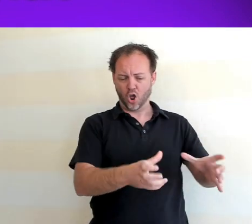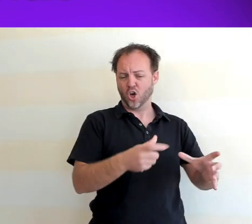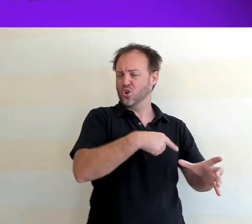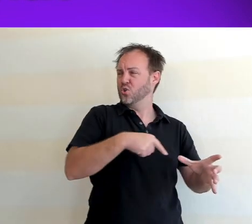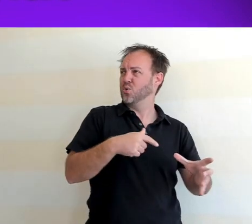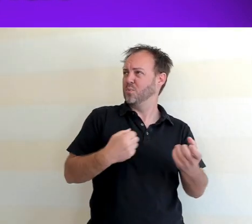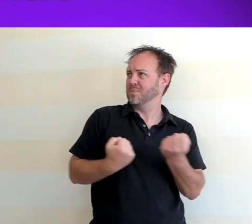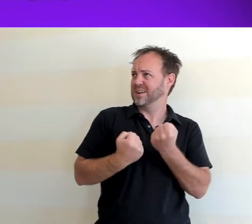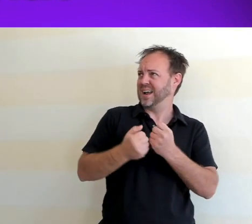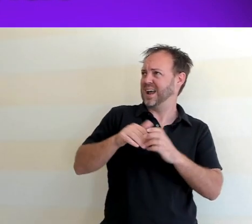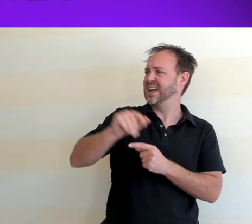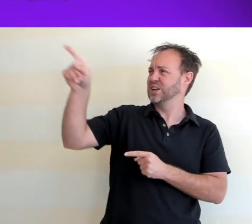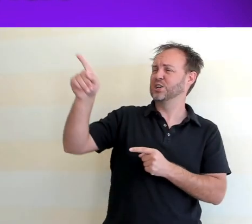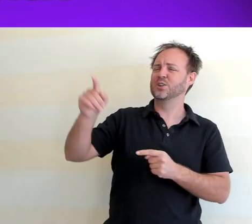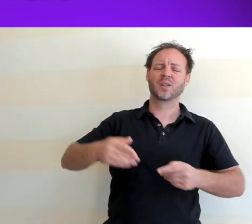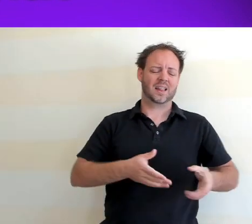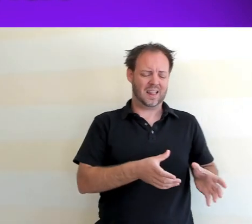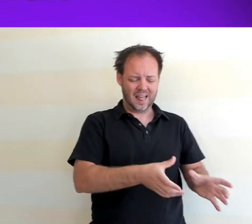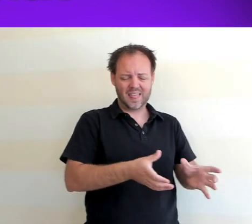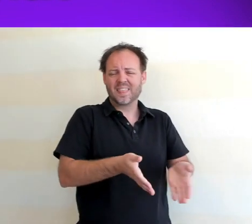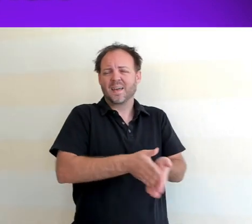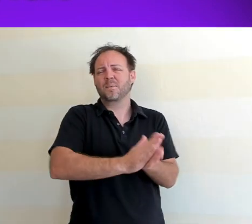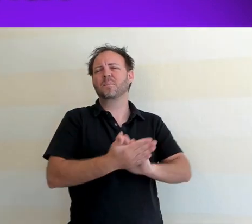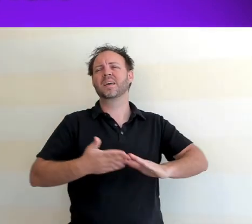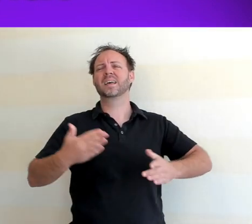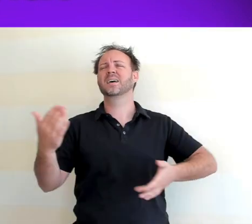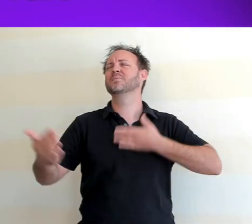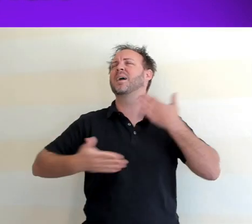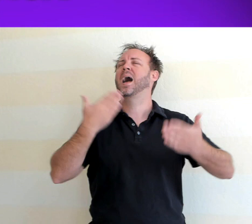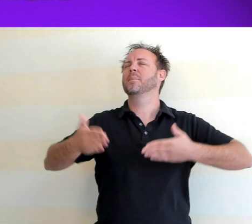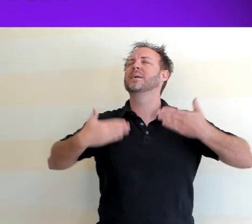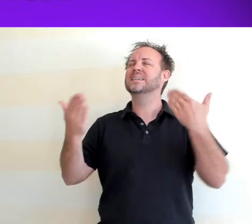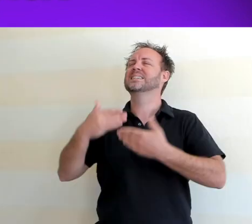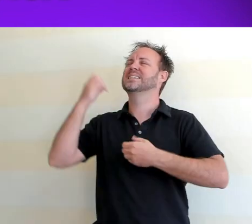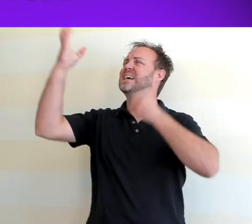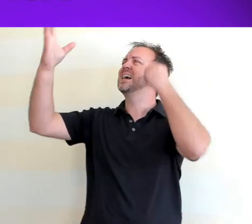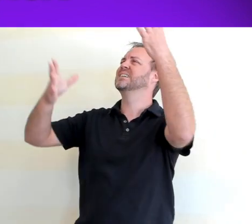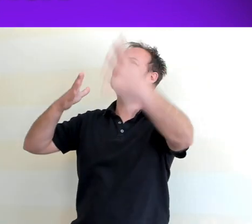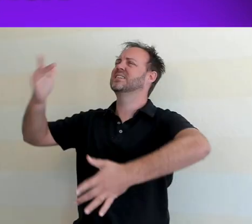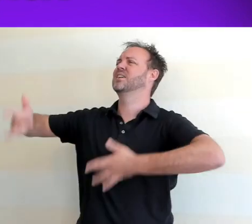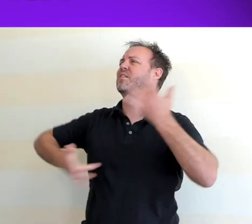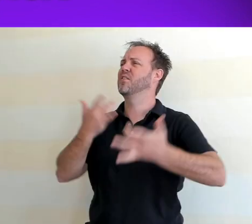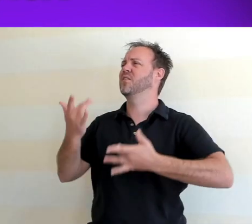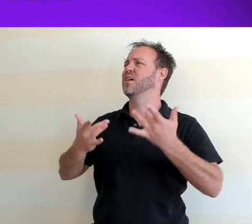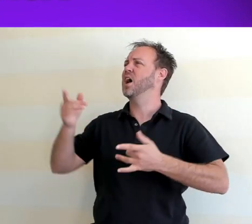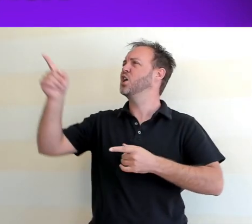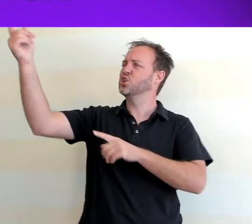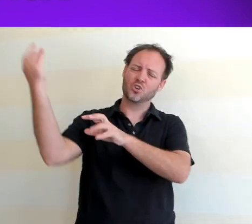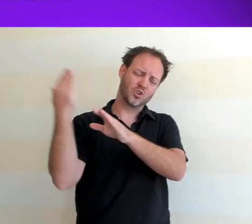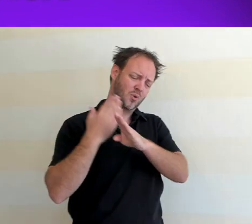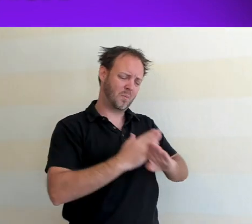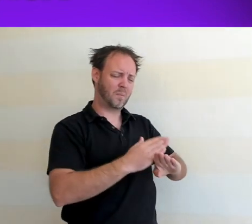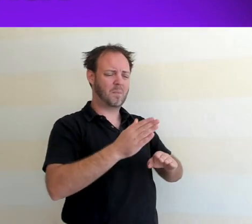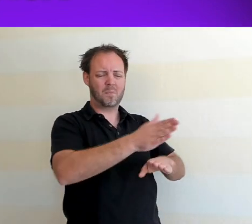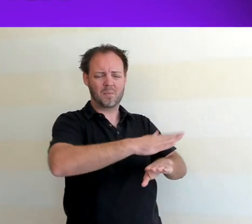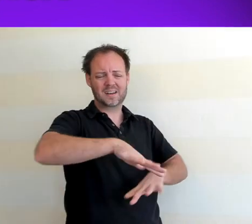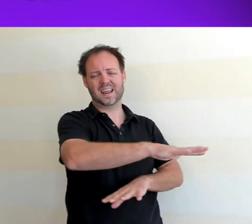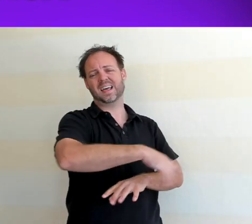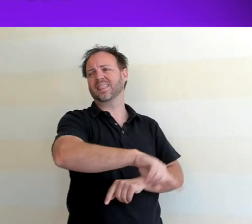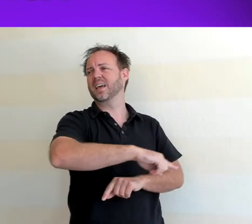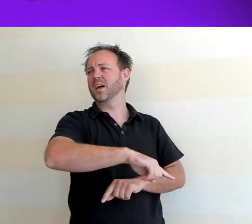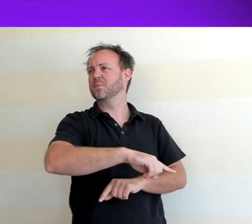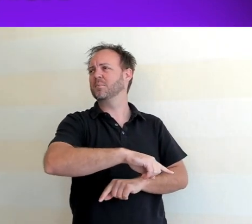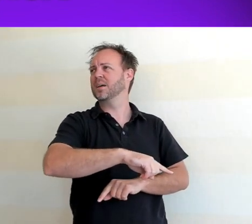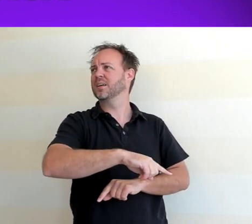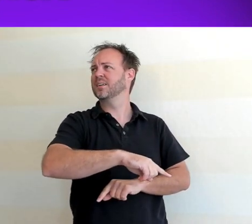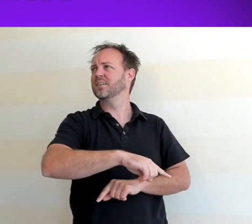who take refuge in you be glad. Let them ever sing for joy. Spread your protection over them,